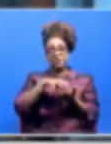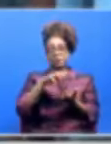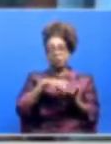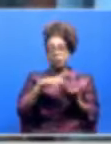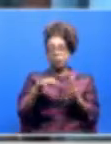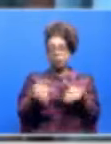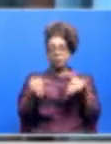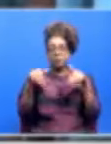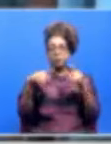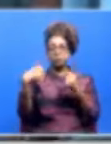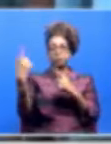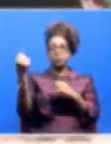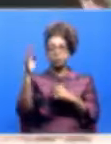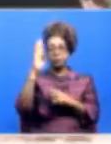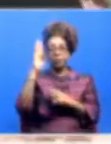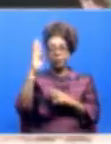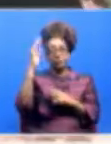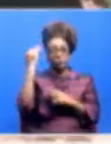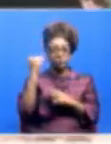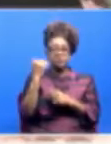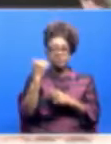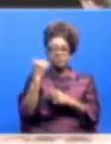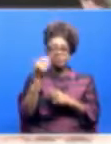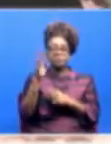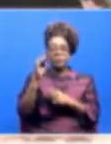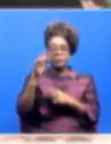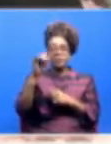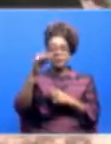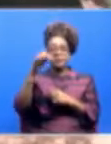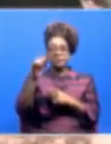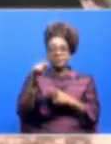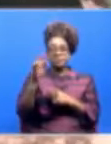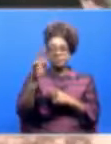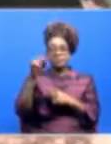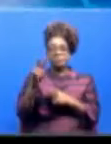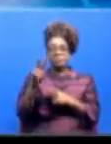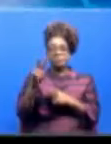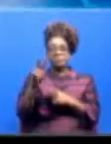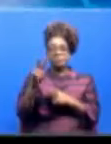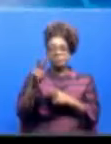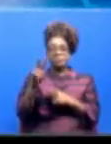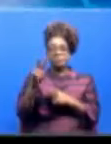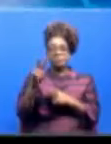awaiting to be arraigned in court. Margaret Kimathi, NTV.